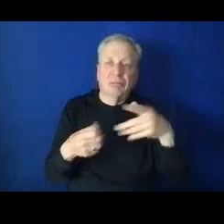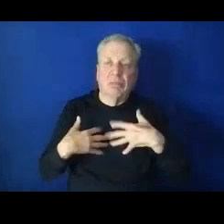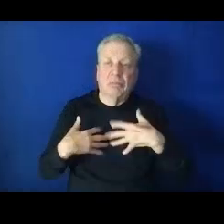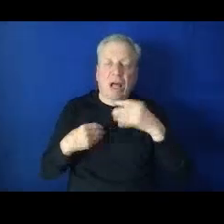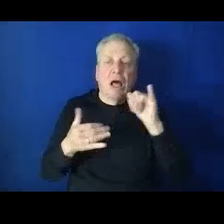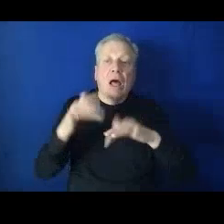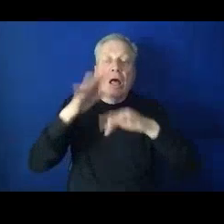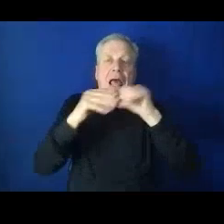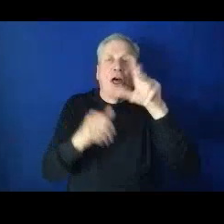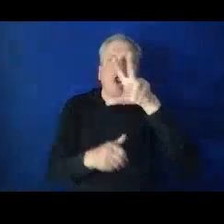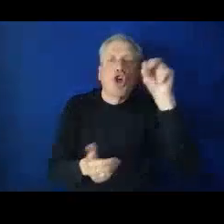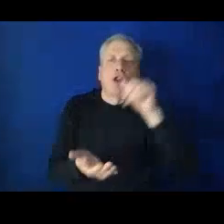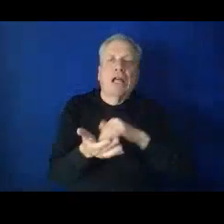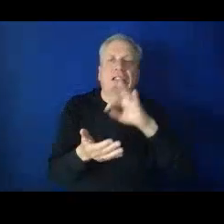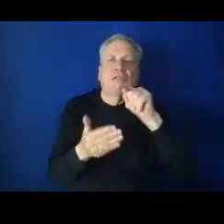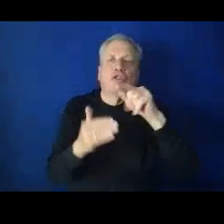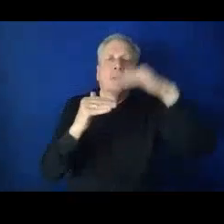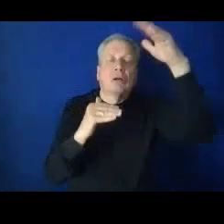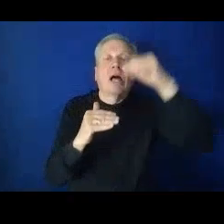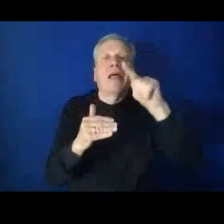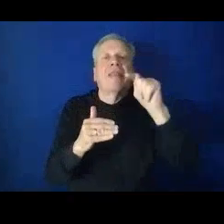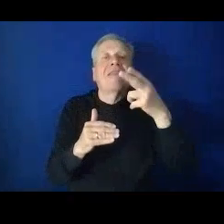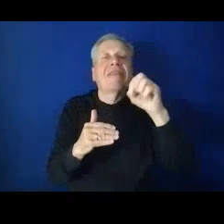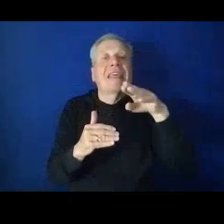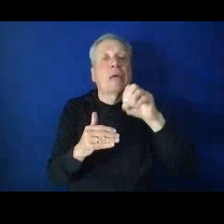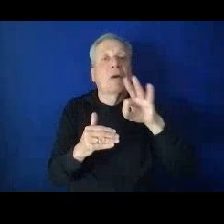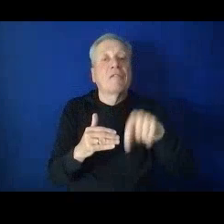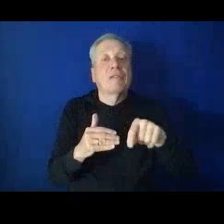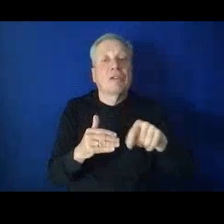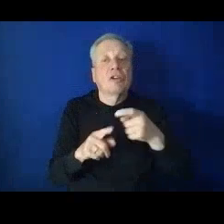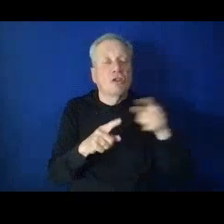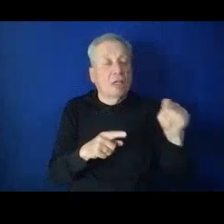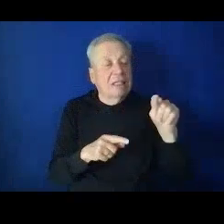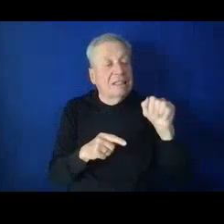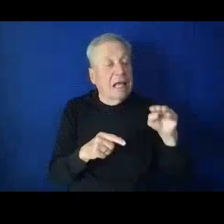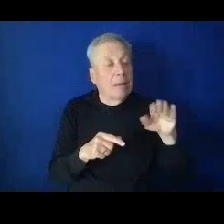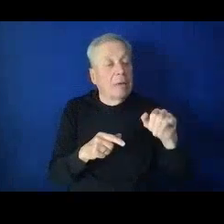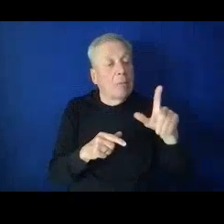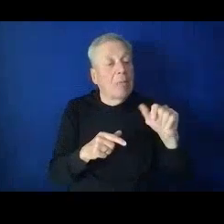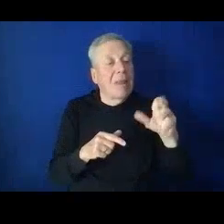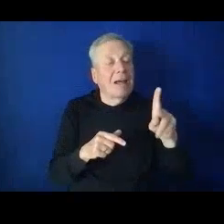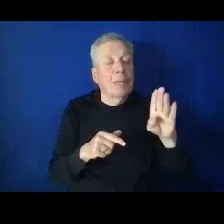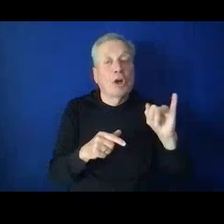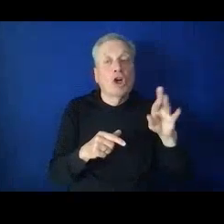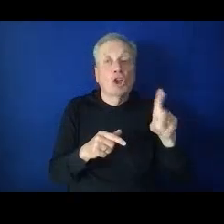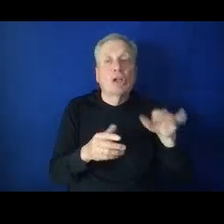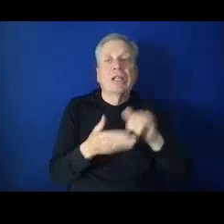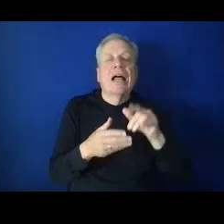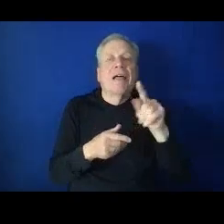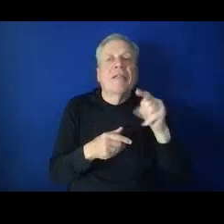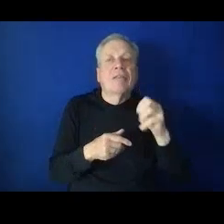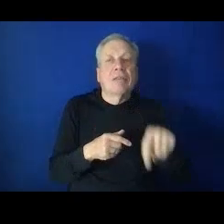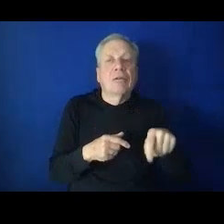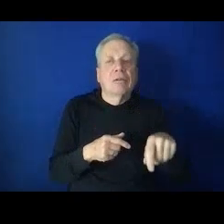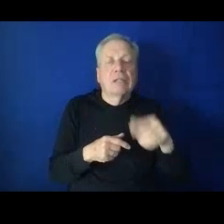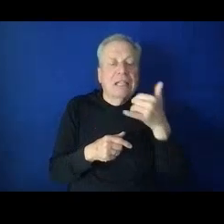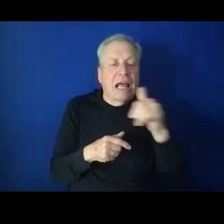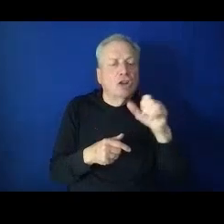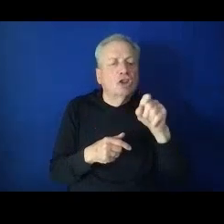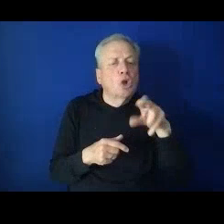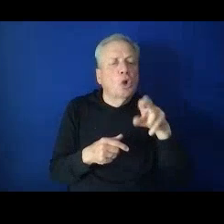level. And the theme of this talk from Tammy Blackford was the Yellowstone ecosystem. And what I really want